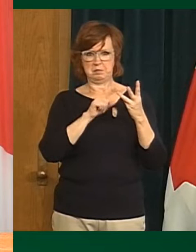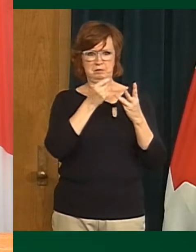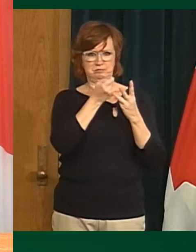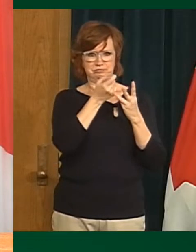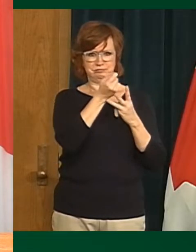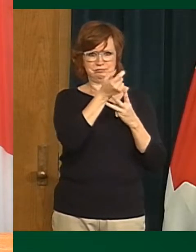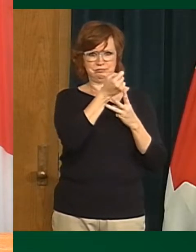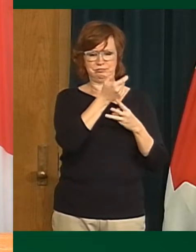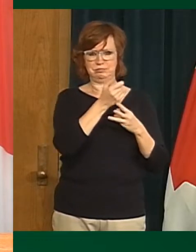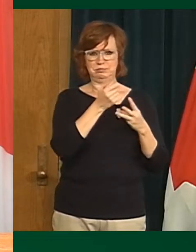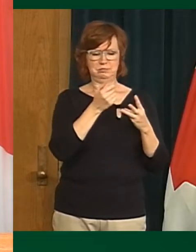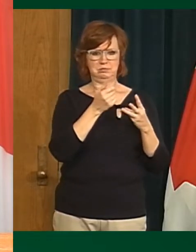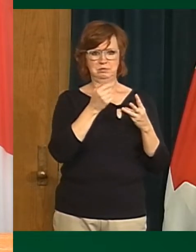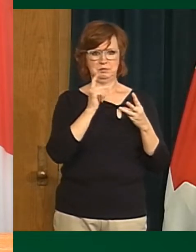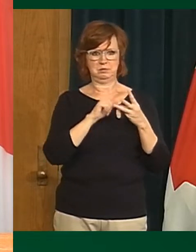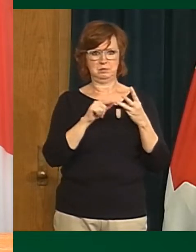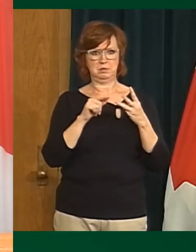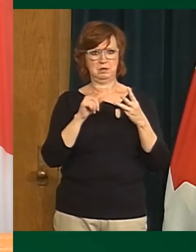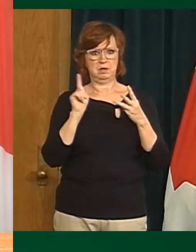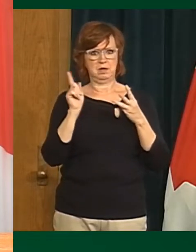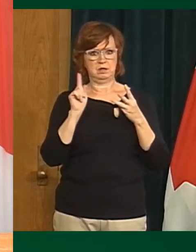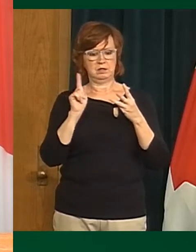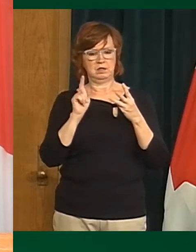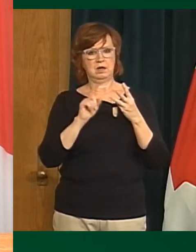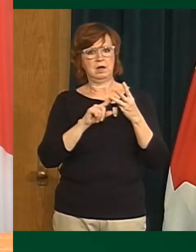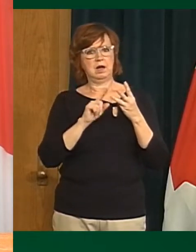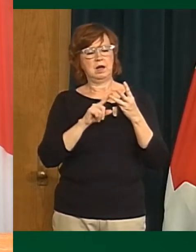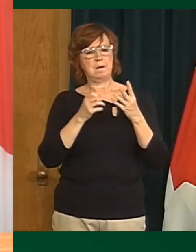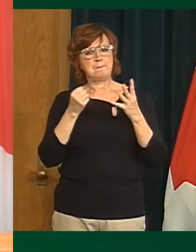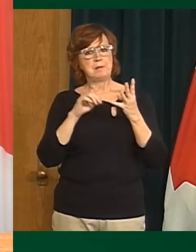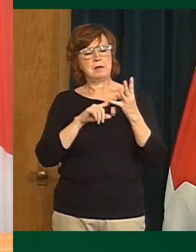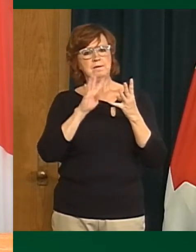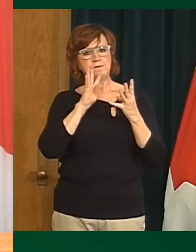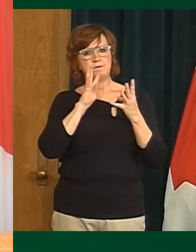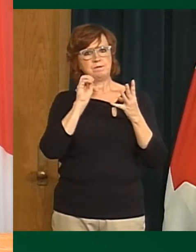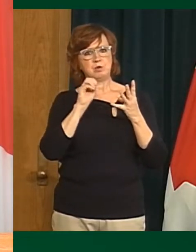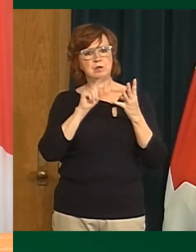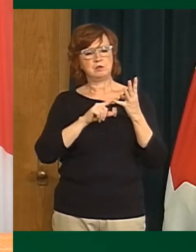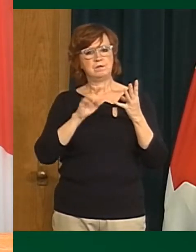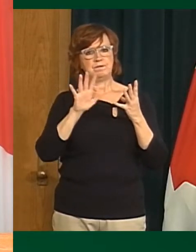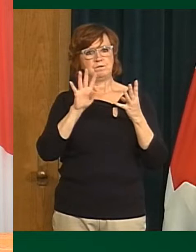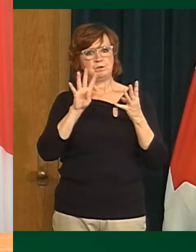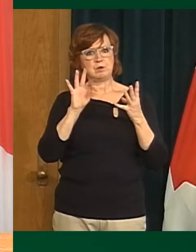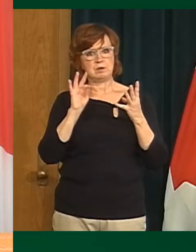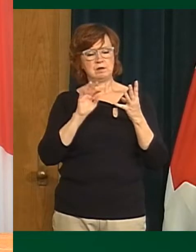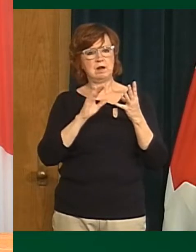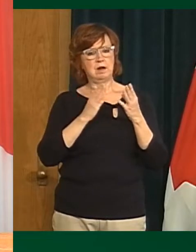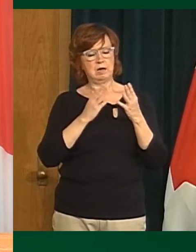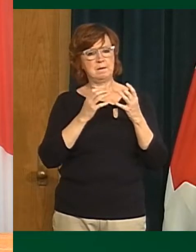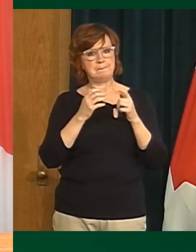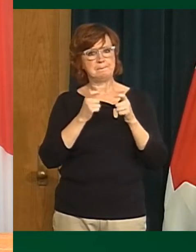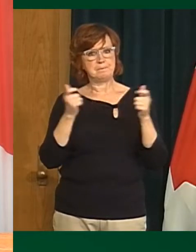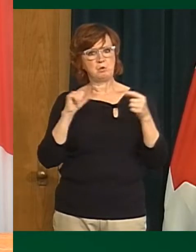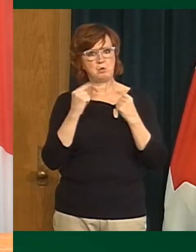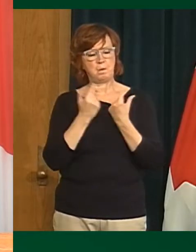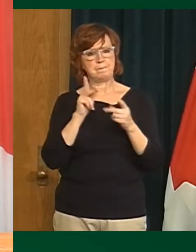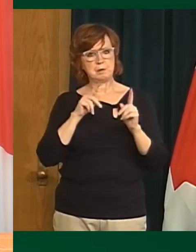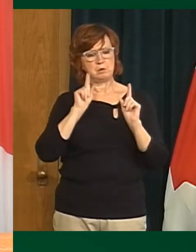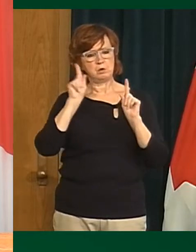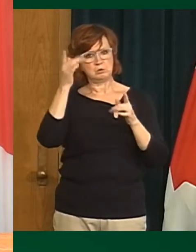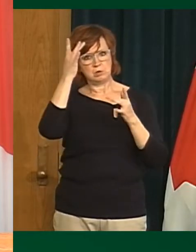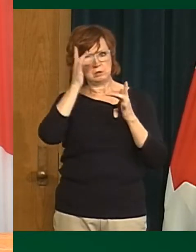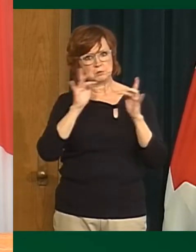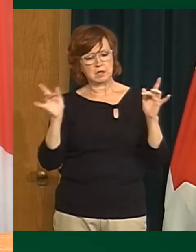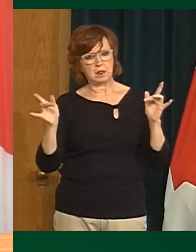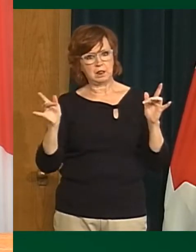49, 11. So the highest hospitalizations have been in that 40 to 49 age group. This also corresponds with the fact that our case numbers have